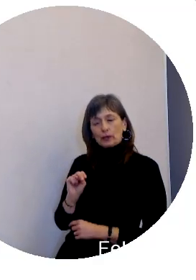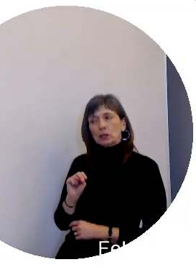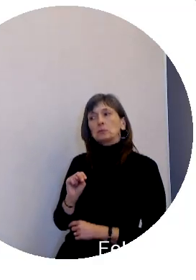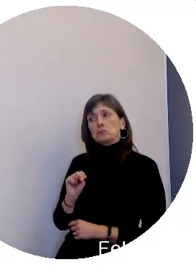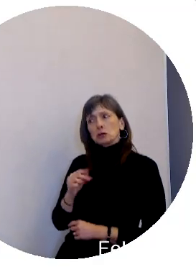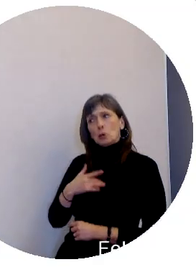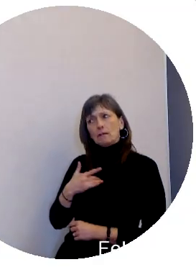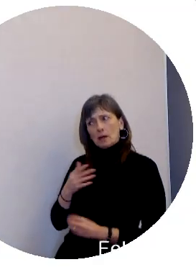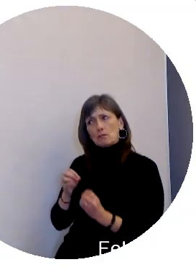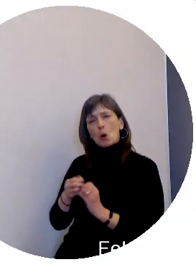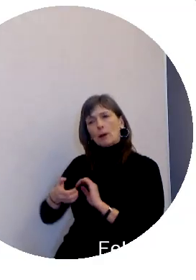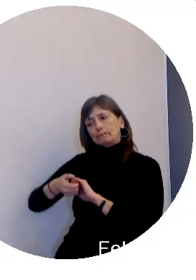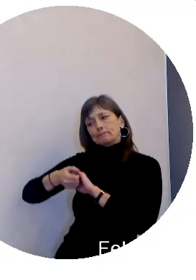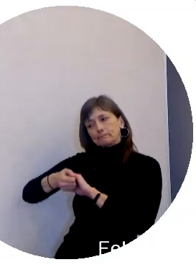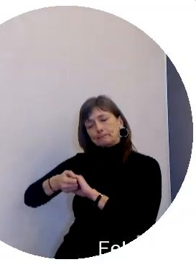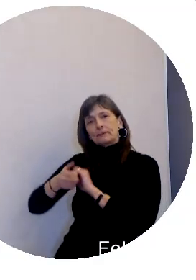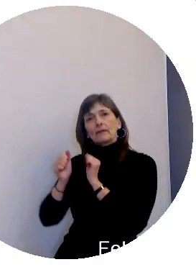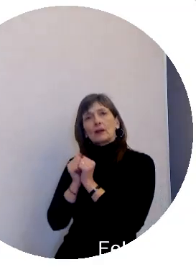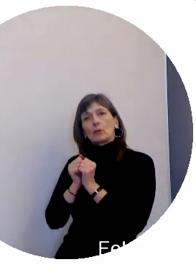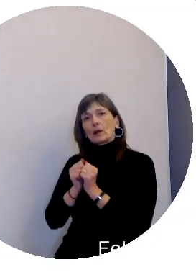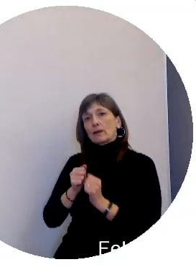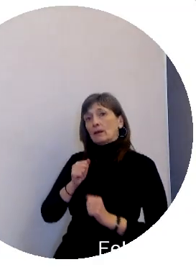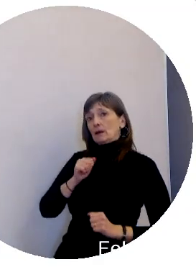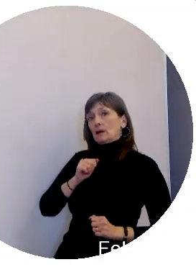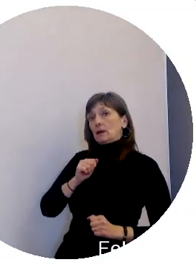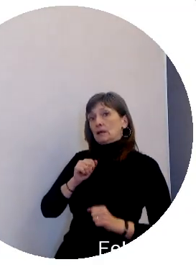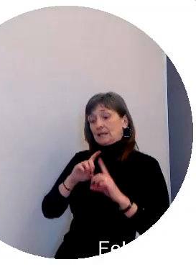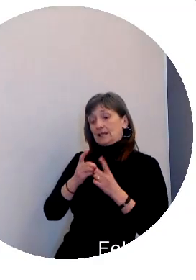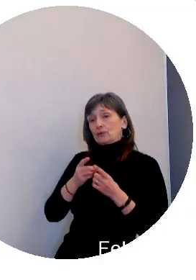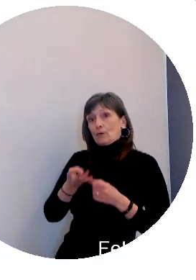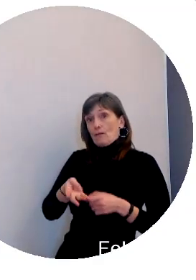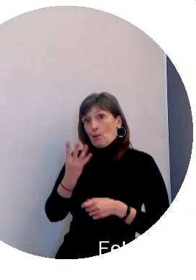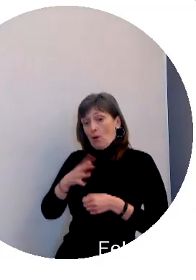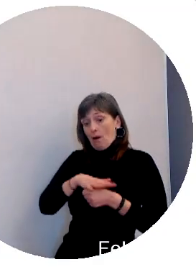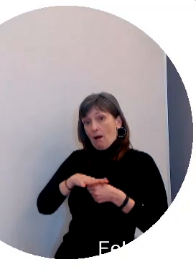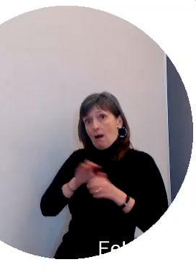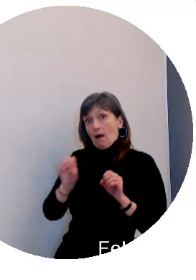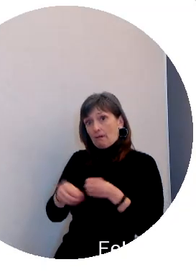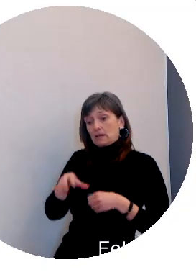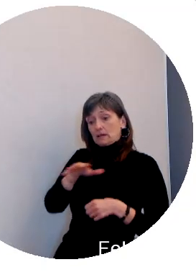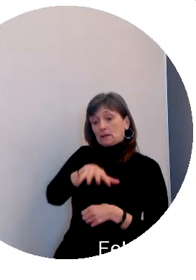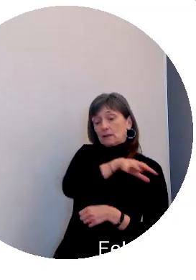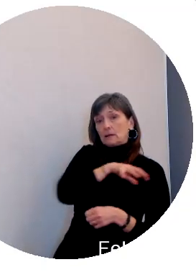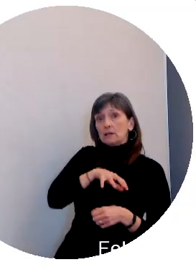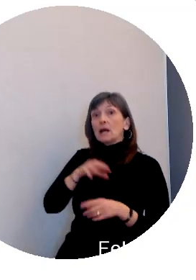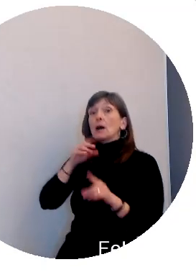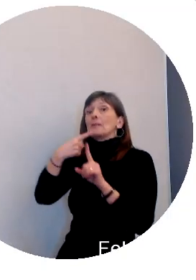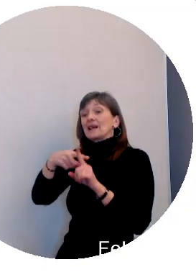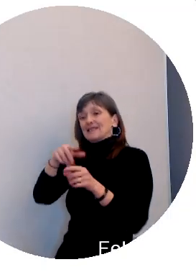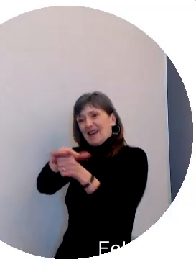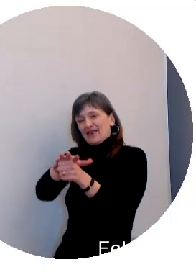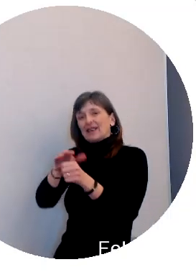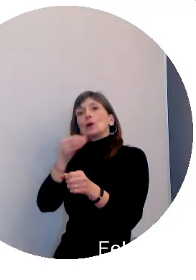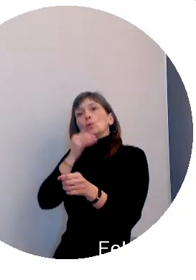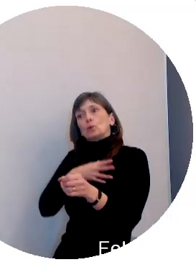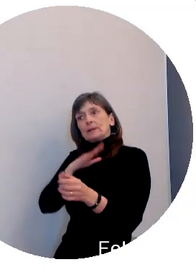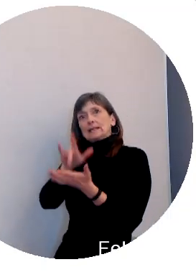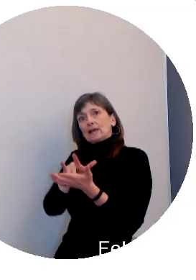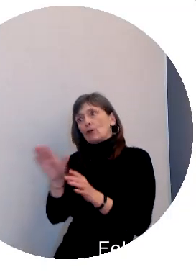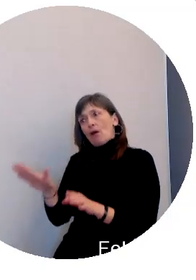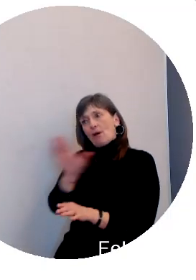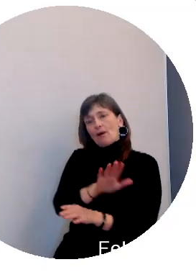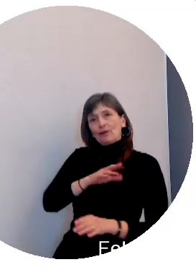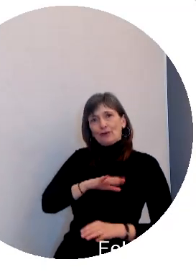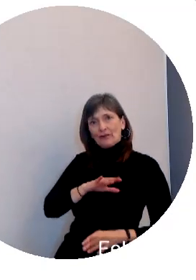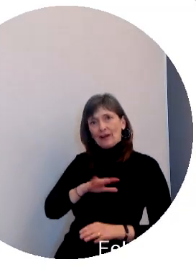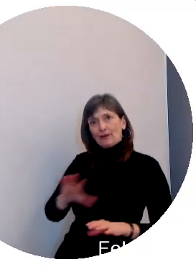an enhanced relationship between the district's 4 regional offices and the women's centres that are around the